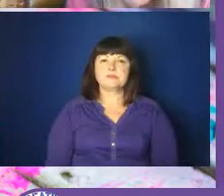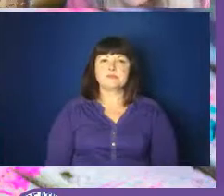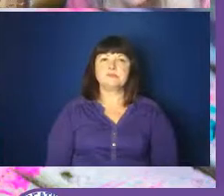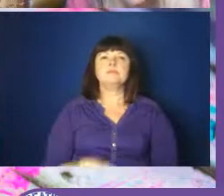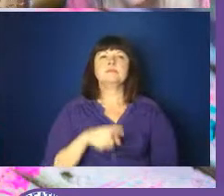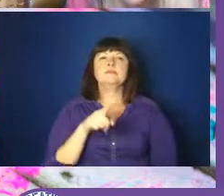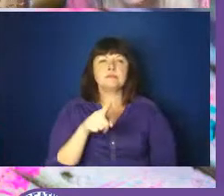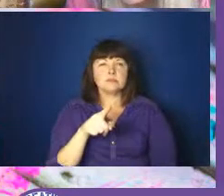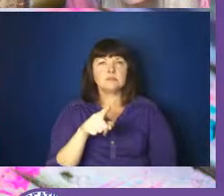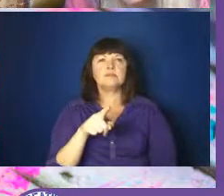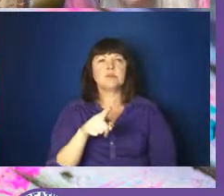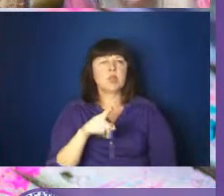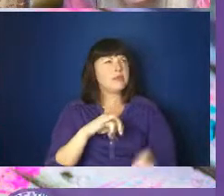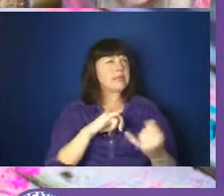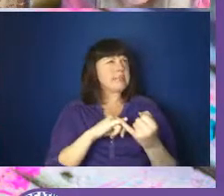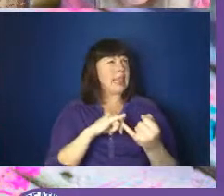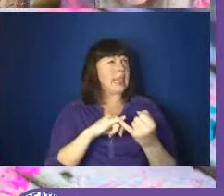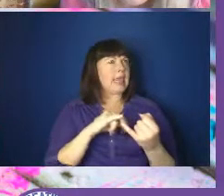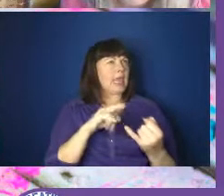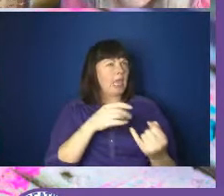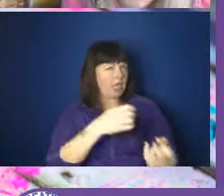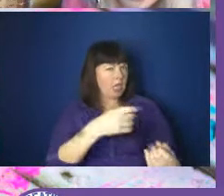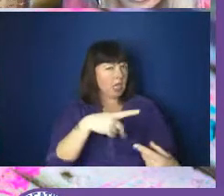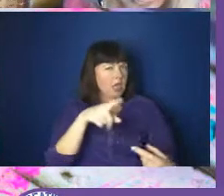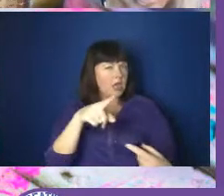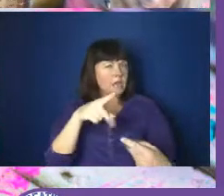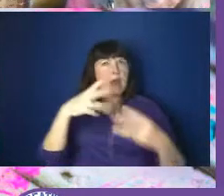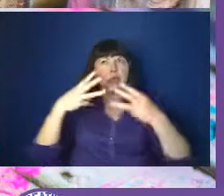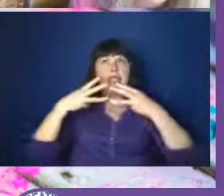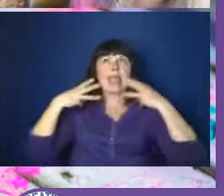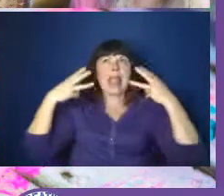about the cat being symbolic of something.